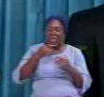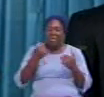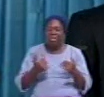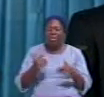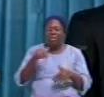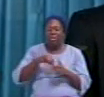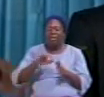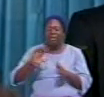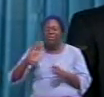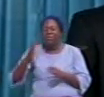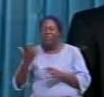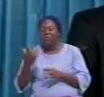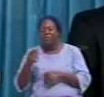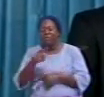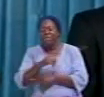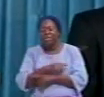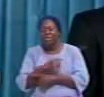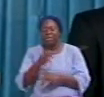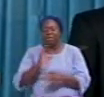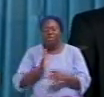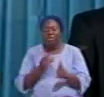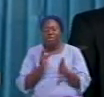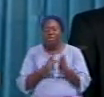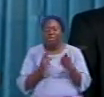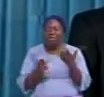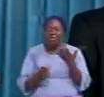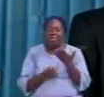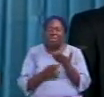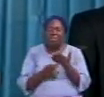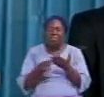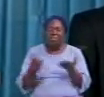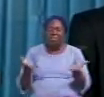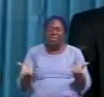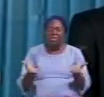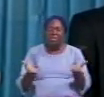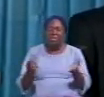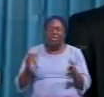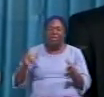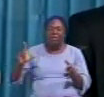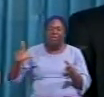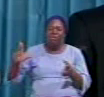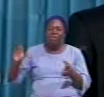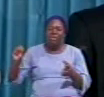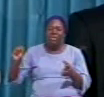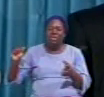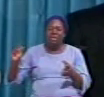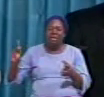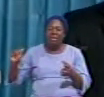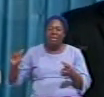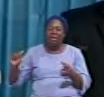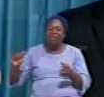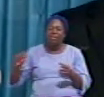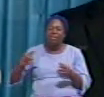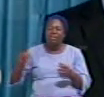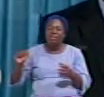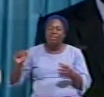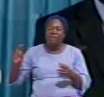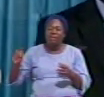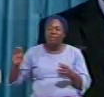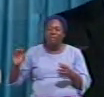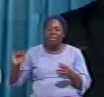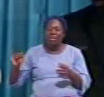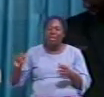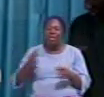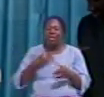fifth day of our GCK in this Alpha location, Lusaka, Zambia, and then